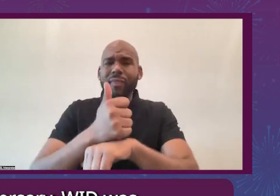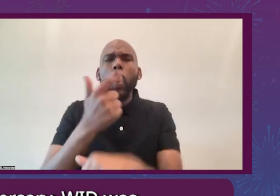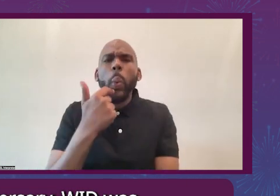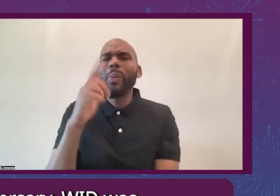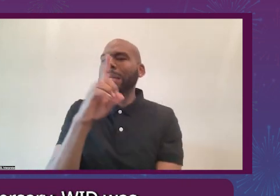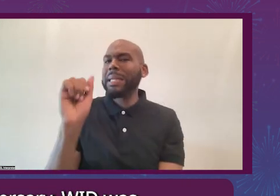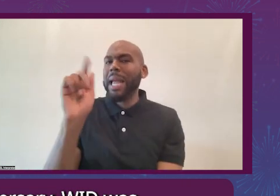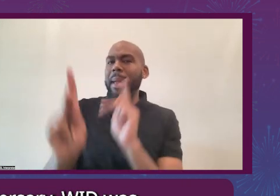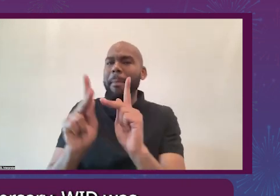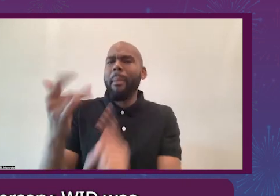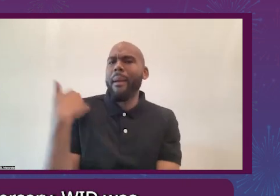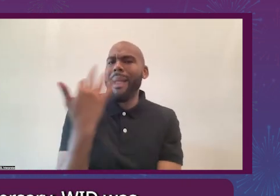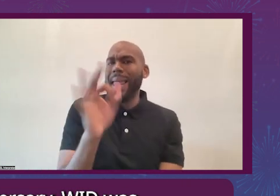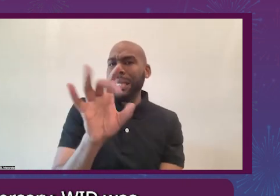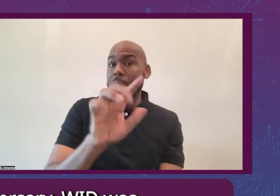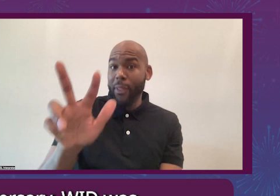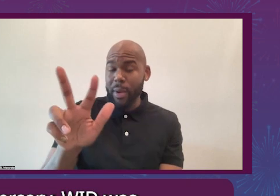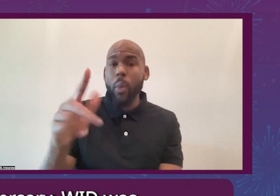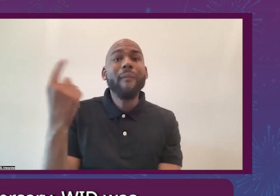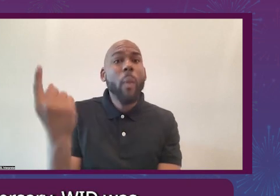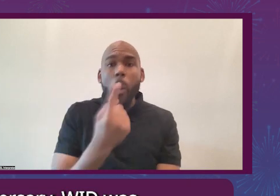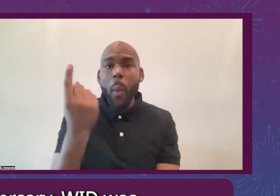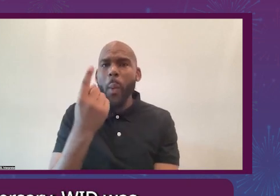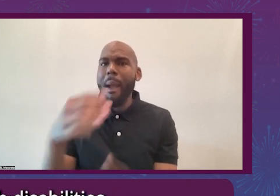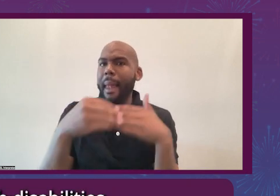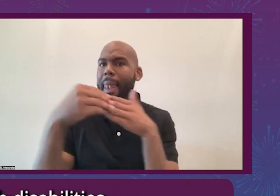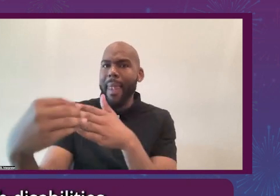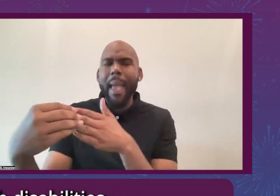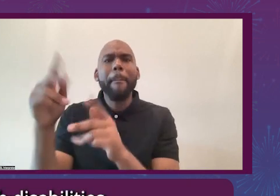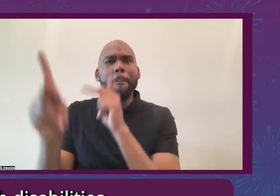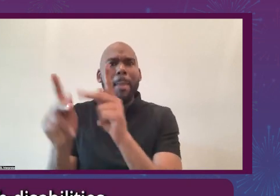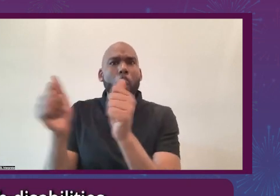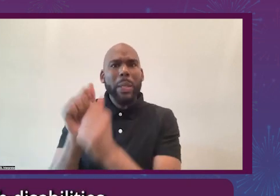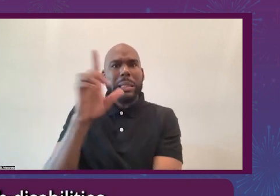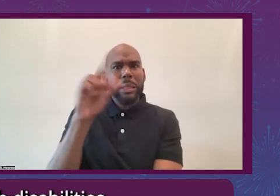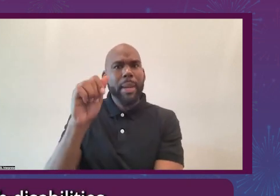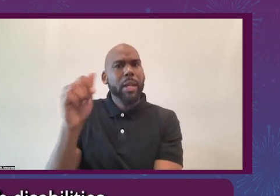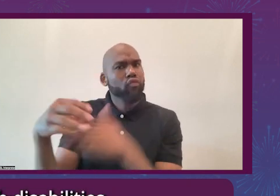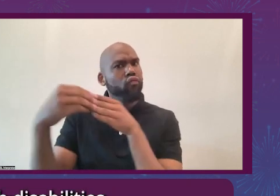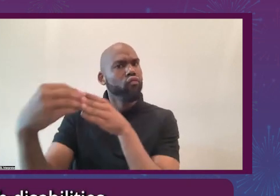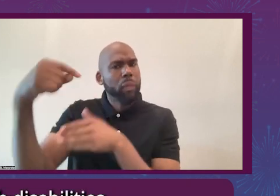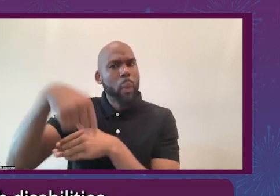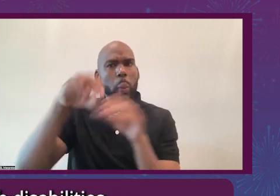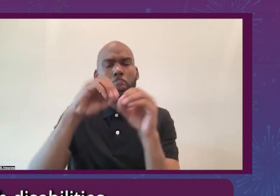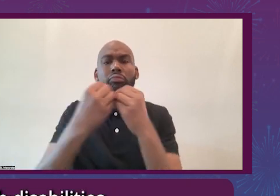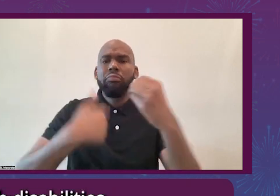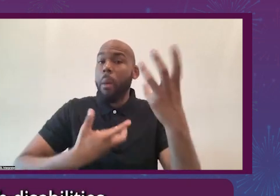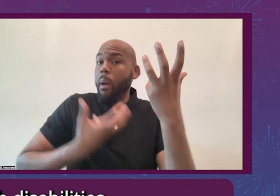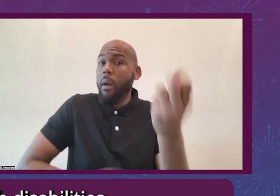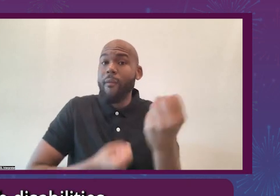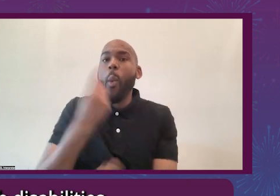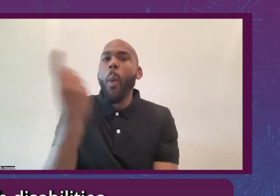was founded by disabled people in 1983, and we've always been led by people with disabilities.